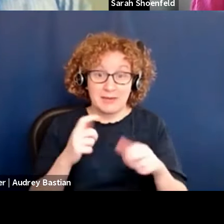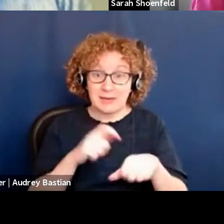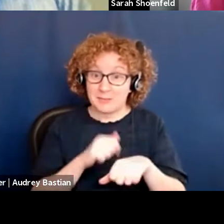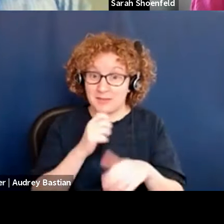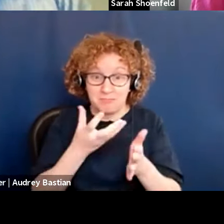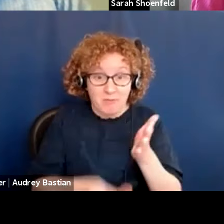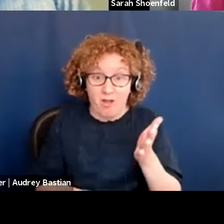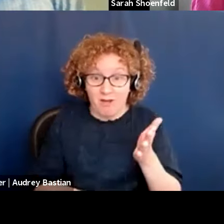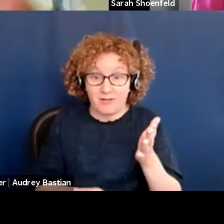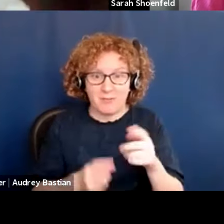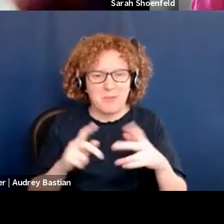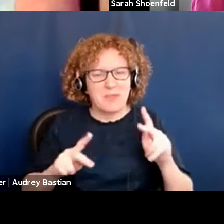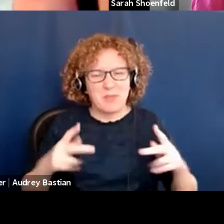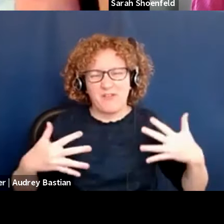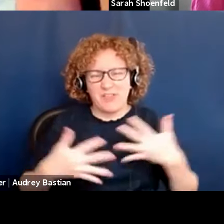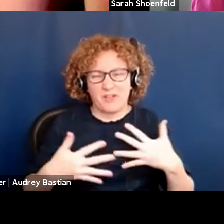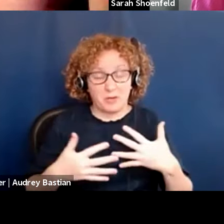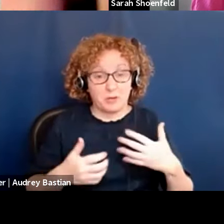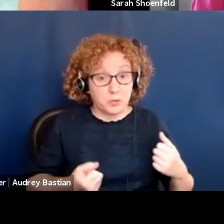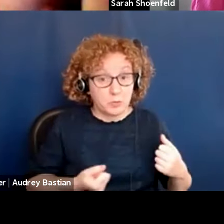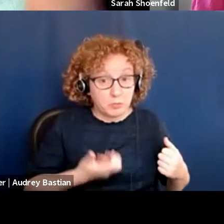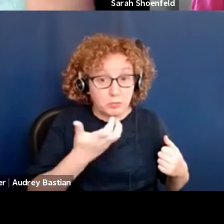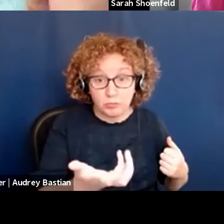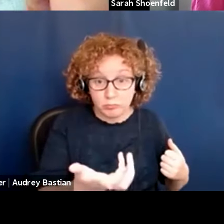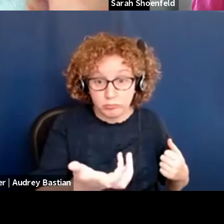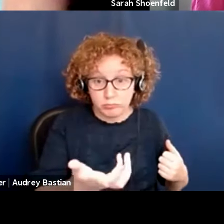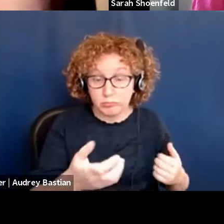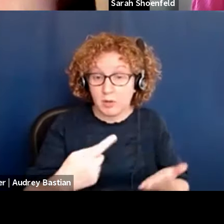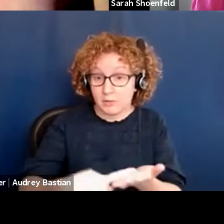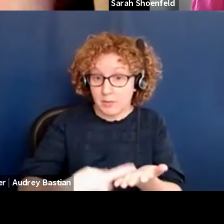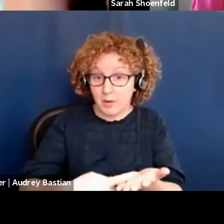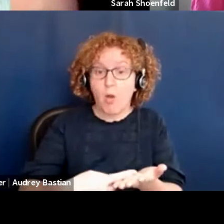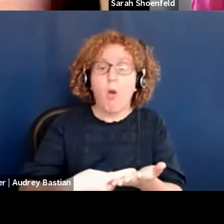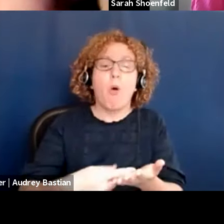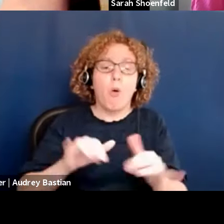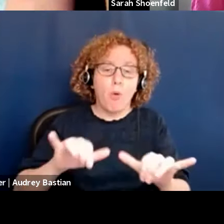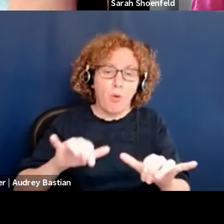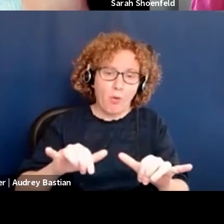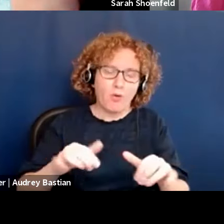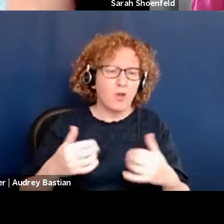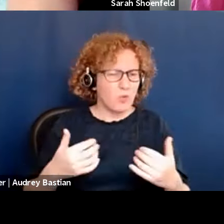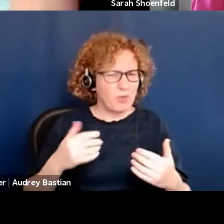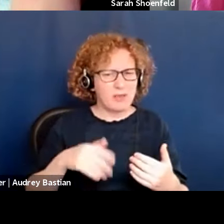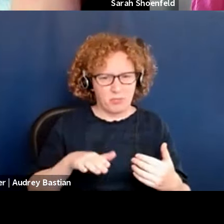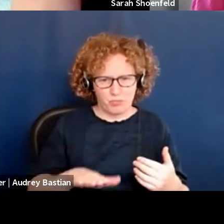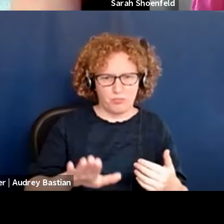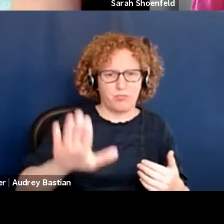that people are fearful to speak out. And we've made so much progress in